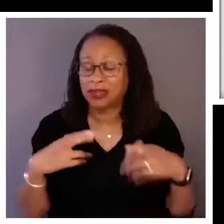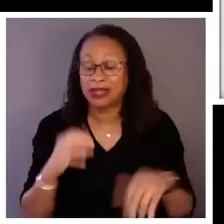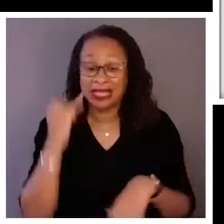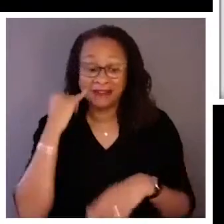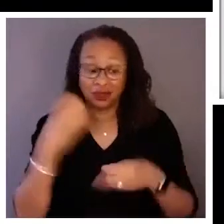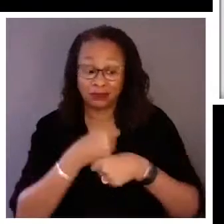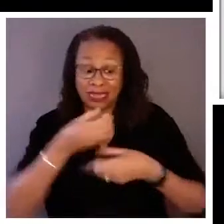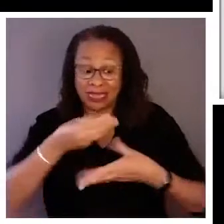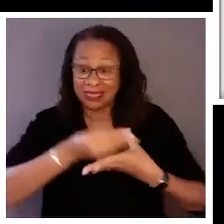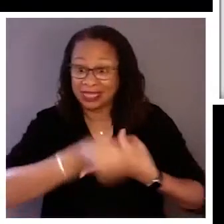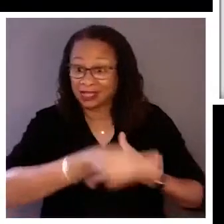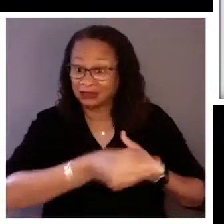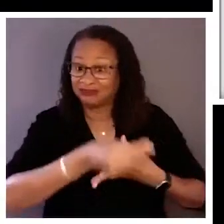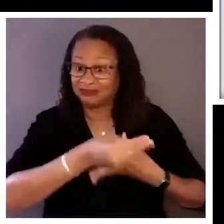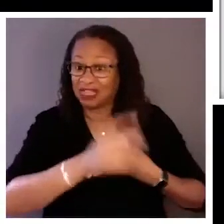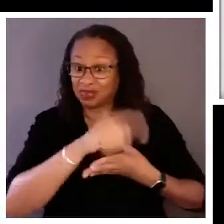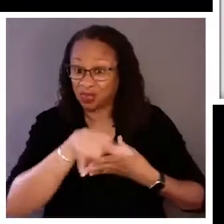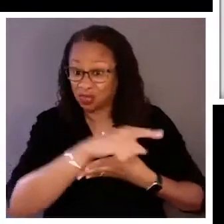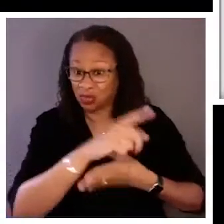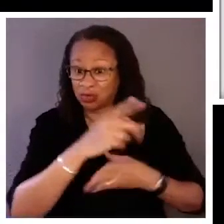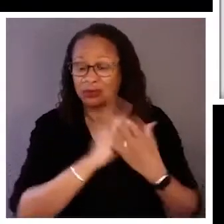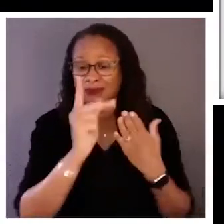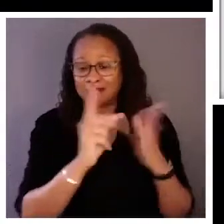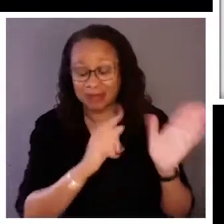tax deductible. So don't forget about those.